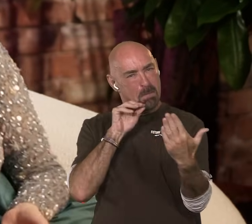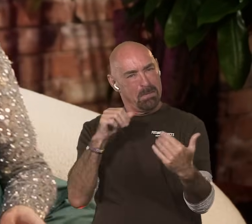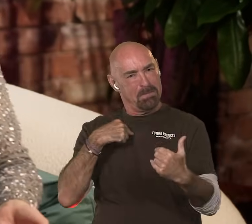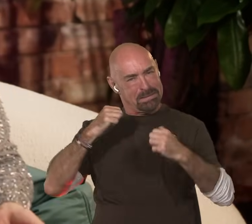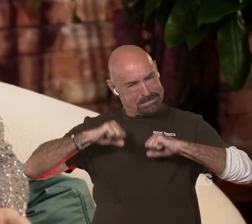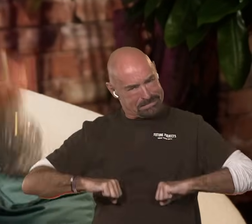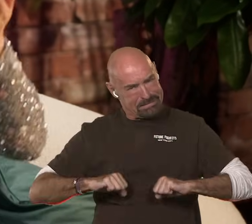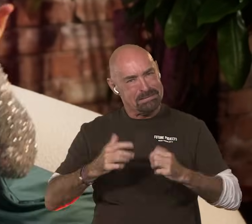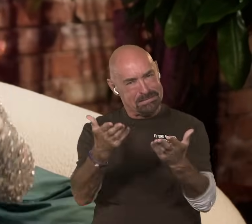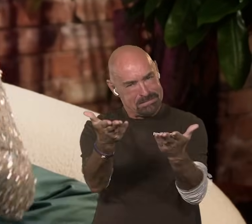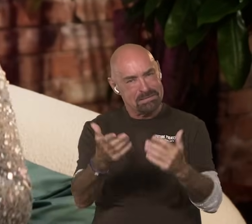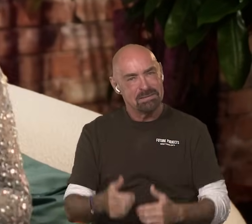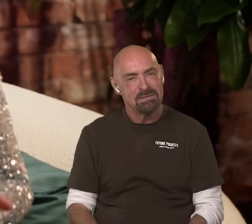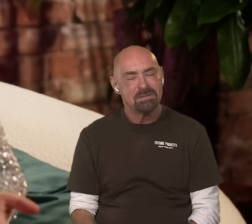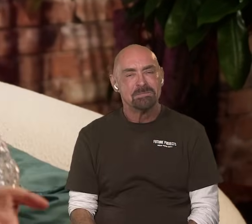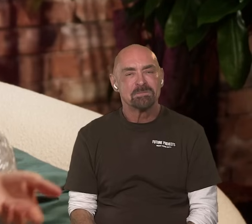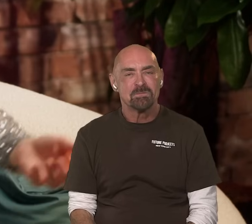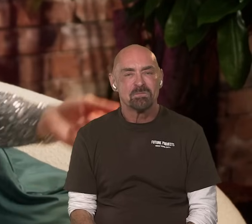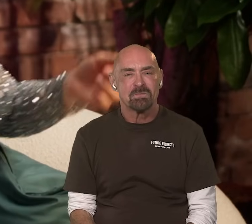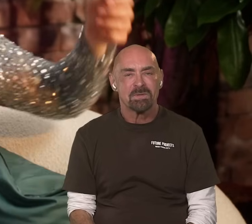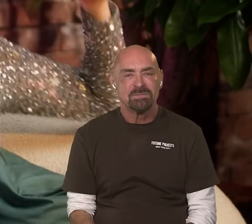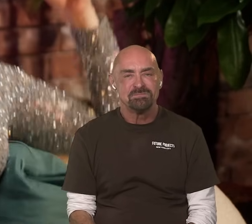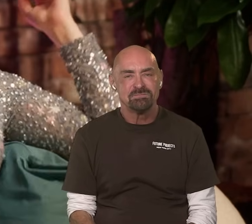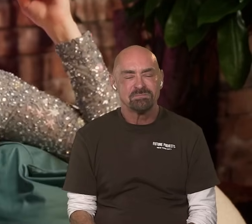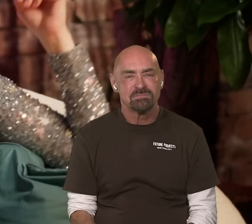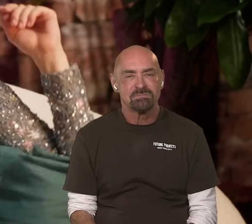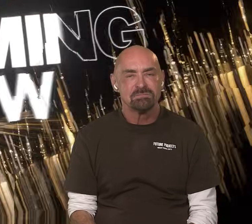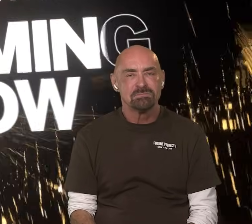my book and take a load off.